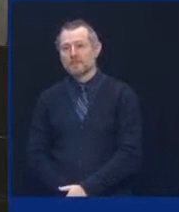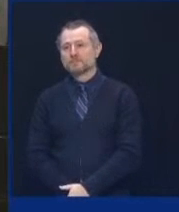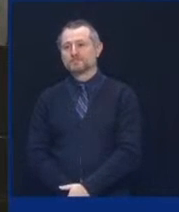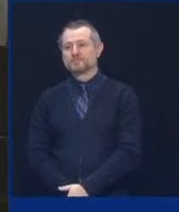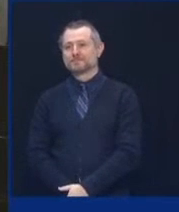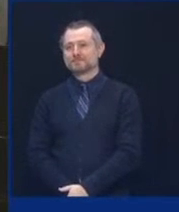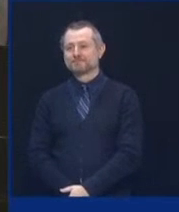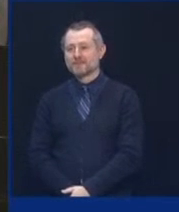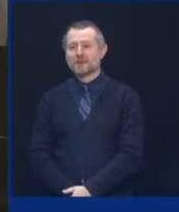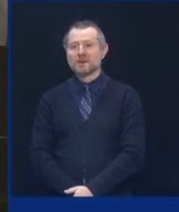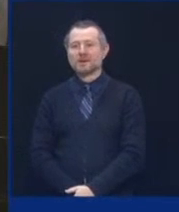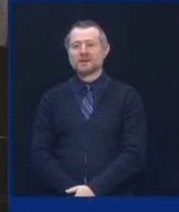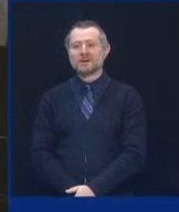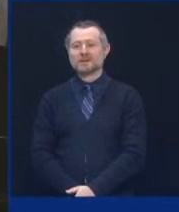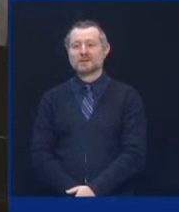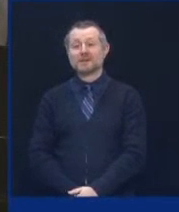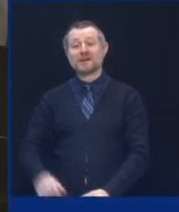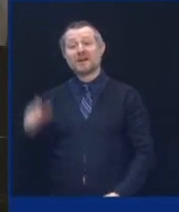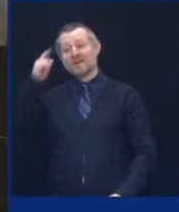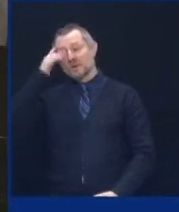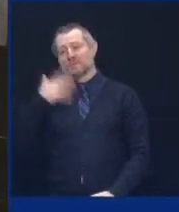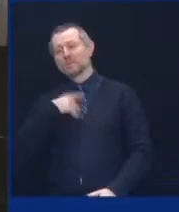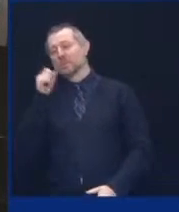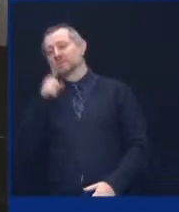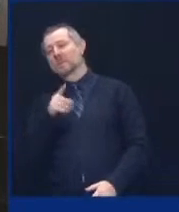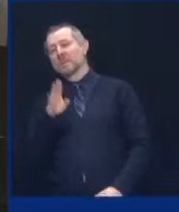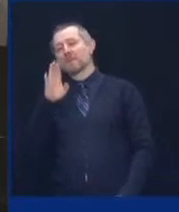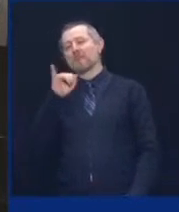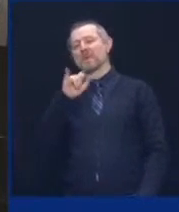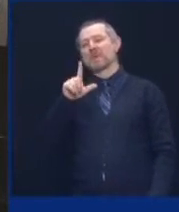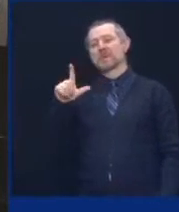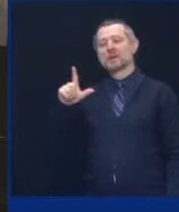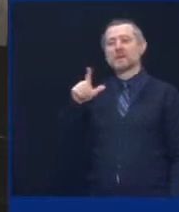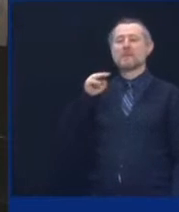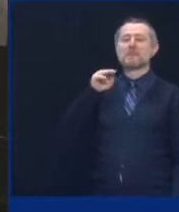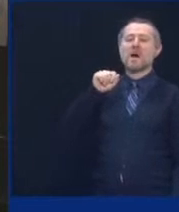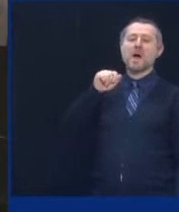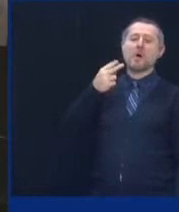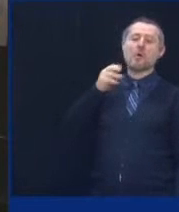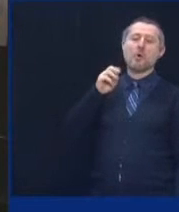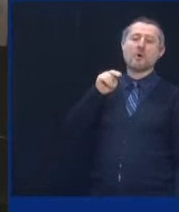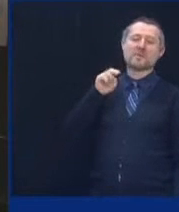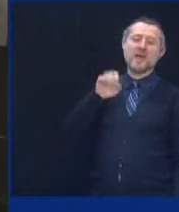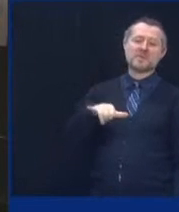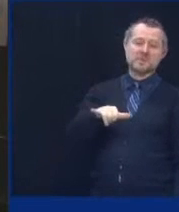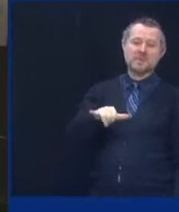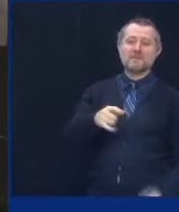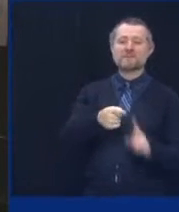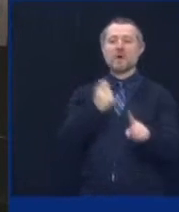Governor, your last question comes from Bill Mahoney at Politico. Bill, your line is now open. Please unmute your microphone.